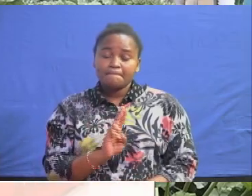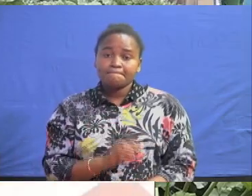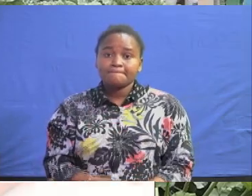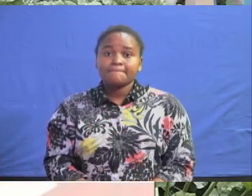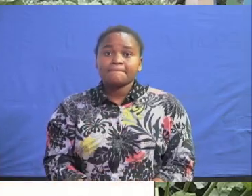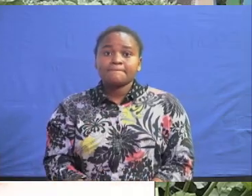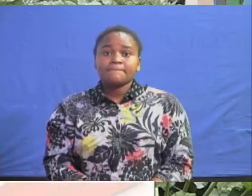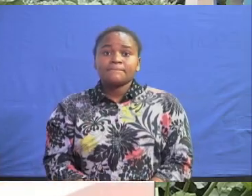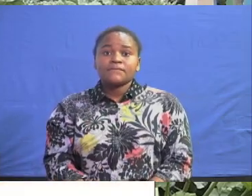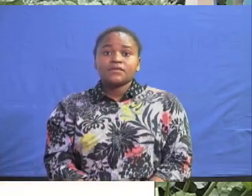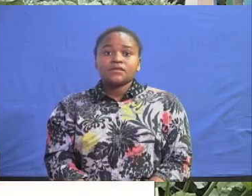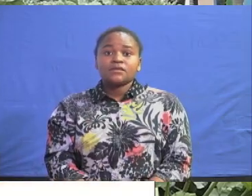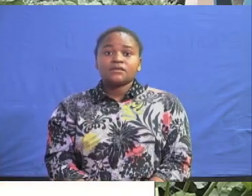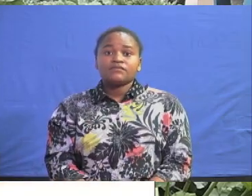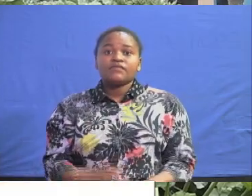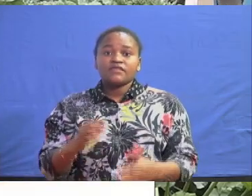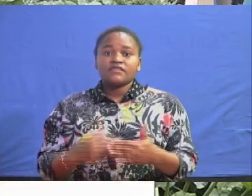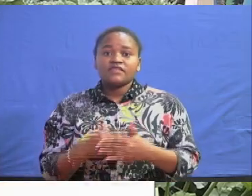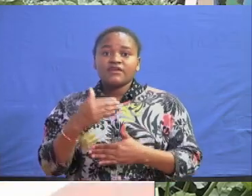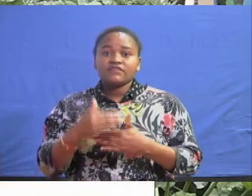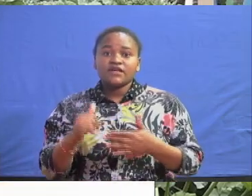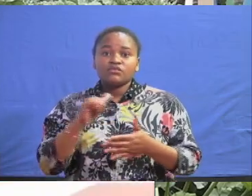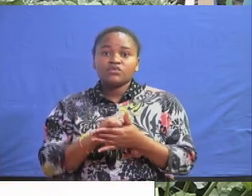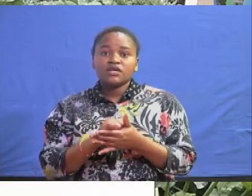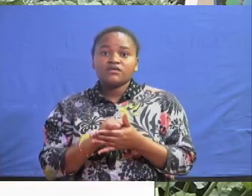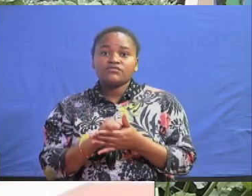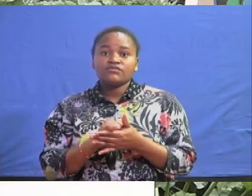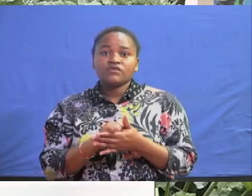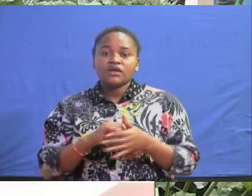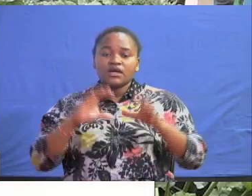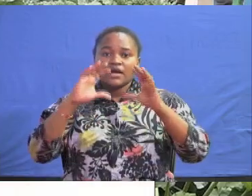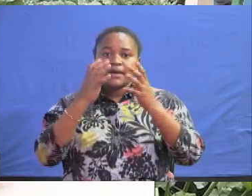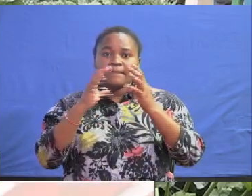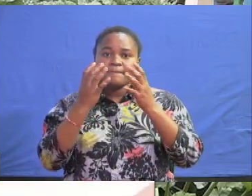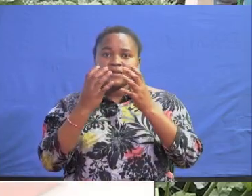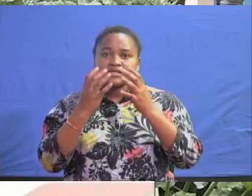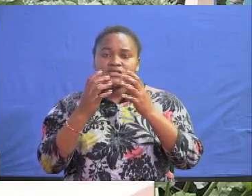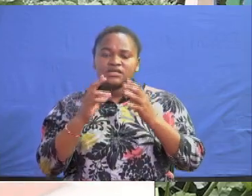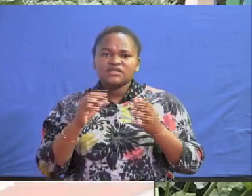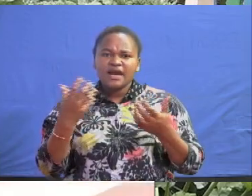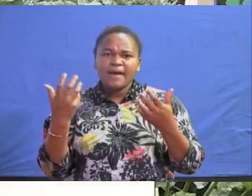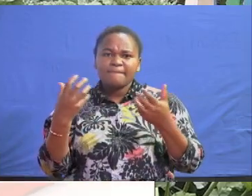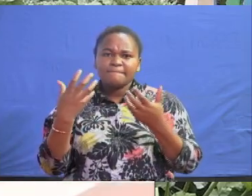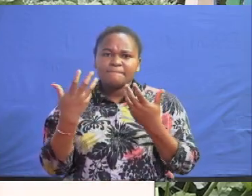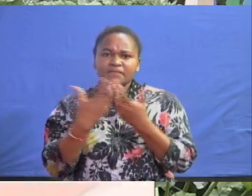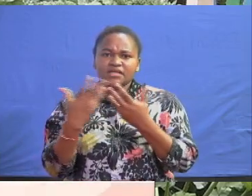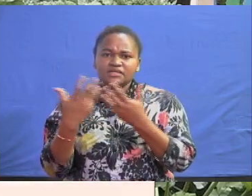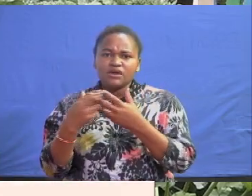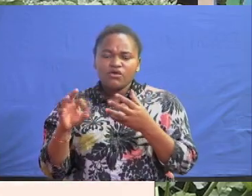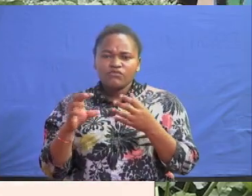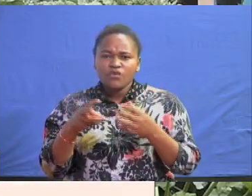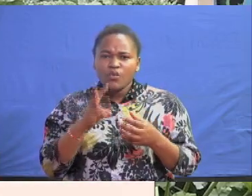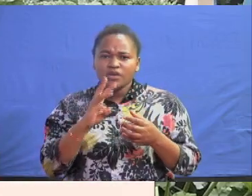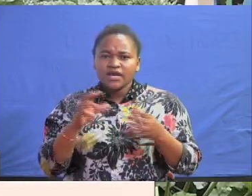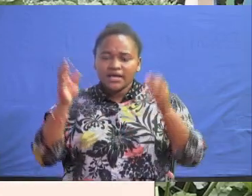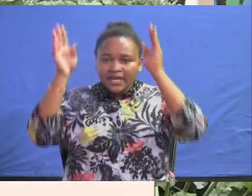anywhere, not limited. Then we have a feed for cabbages called foliar feed. It is a mixture of water and rabbit urine,